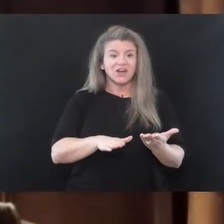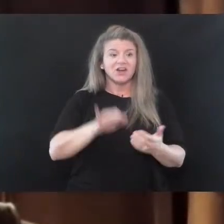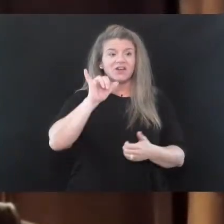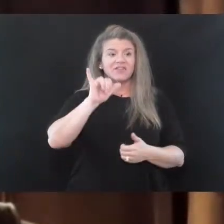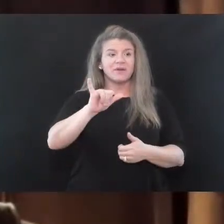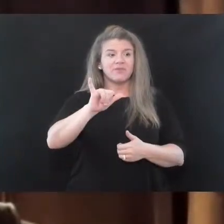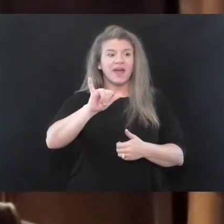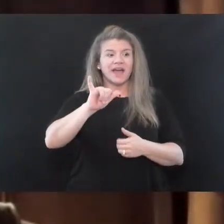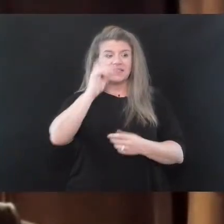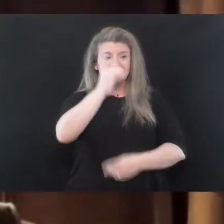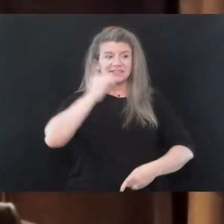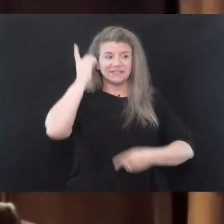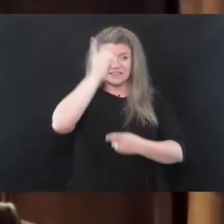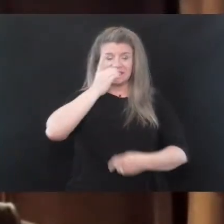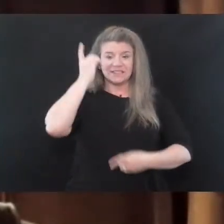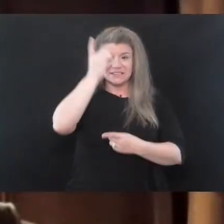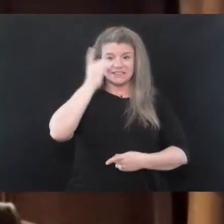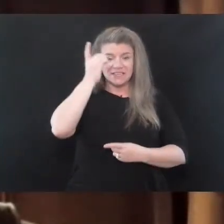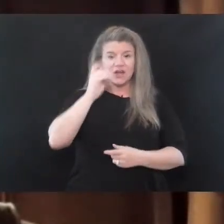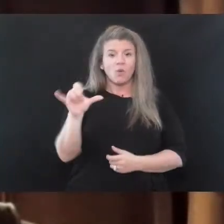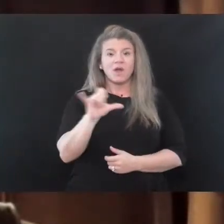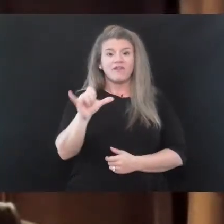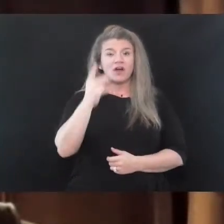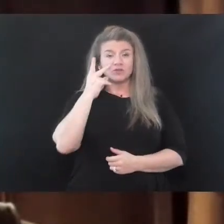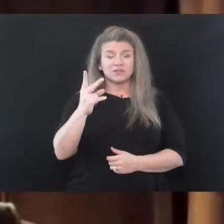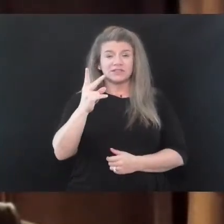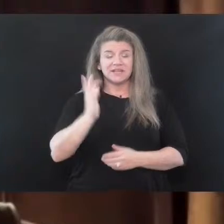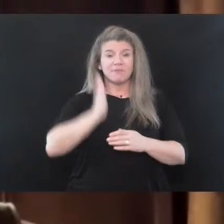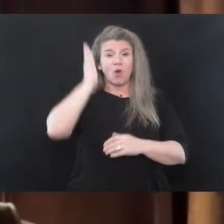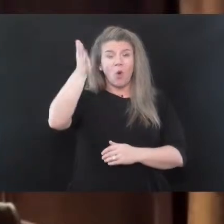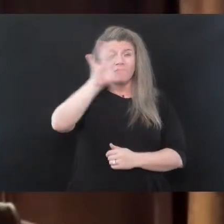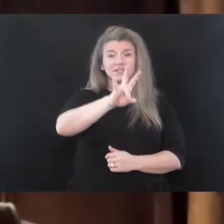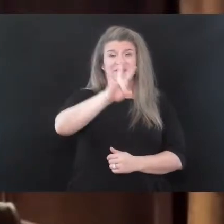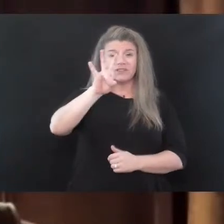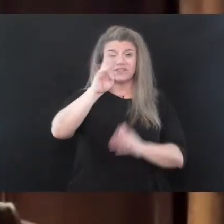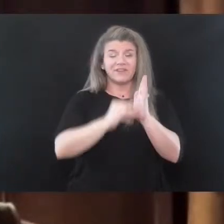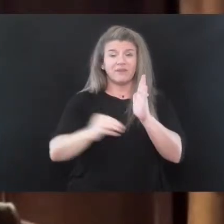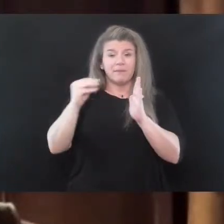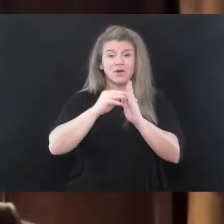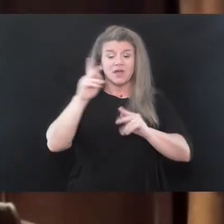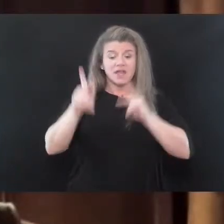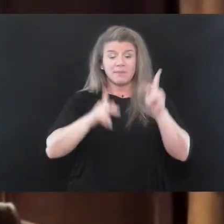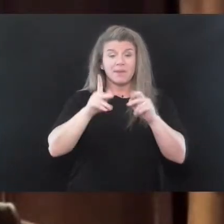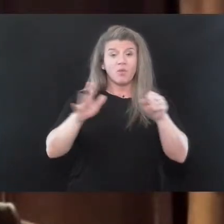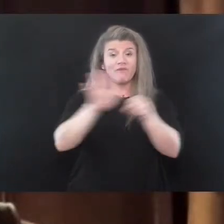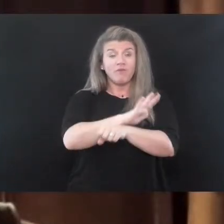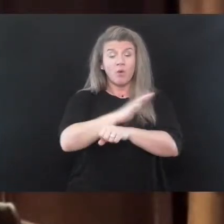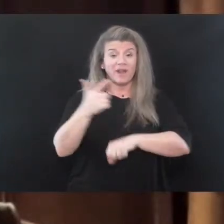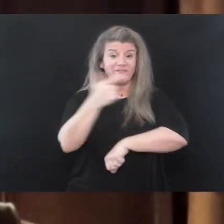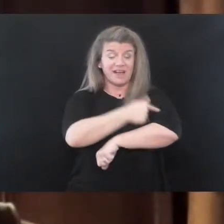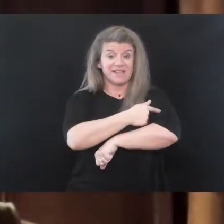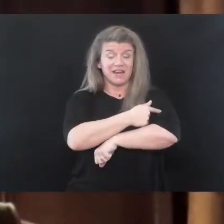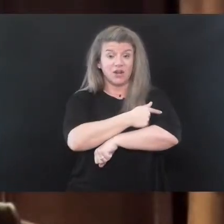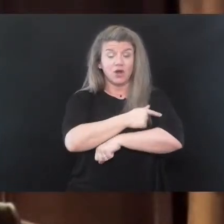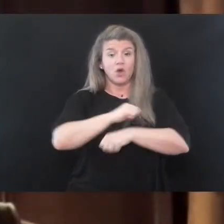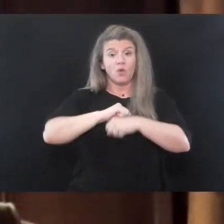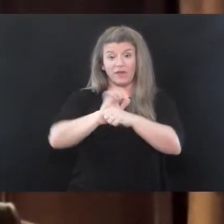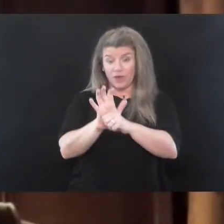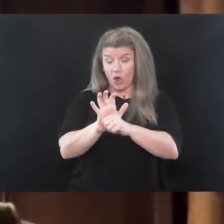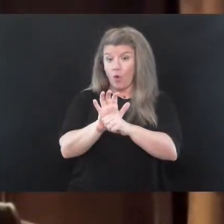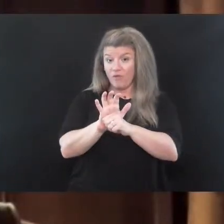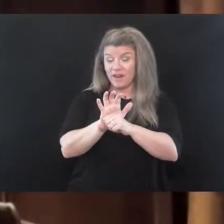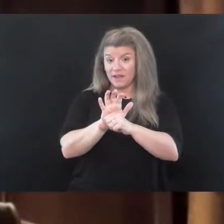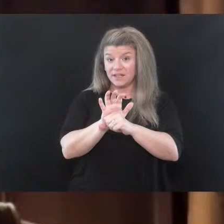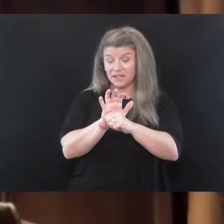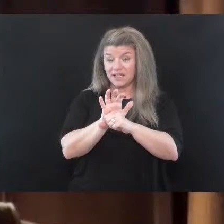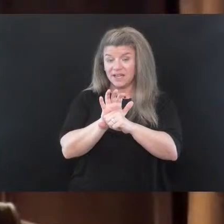this disease. And we have seen over 77 million people fully vaccinated with the COVID